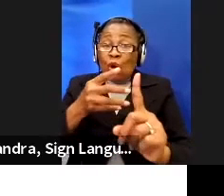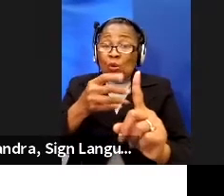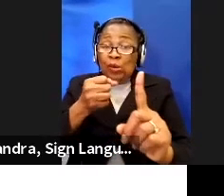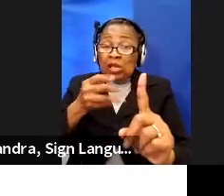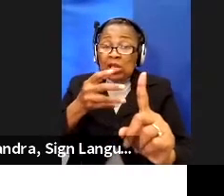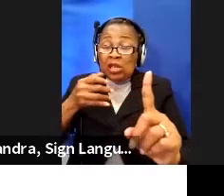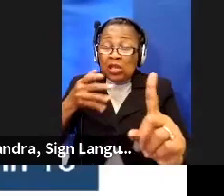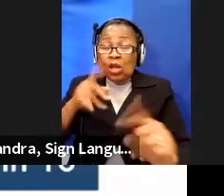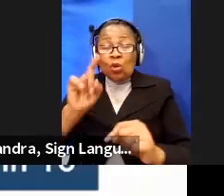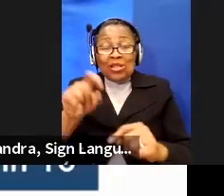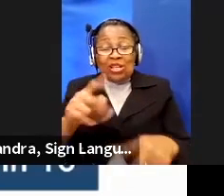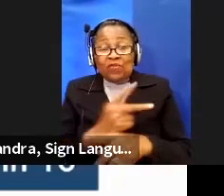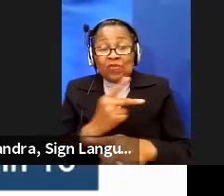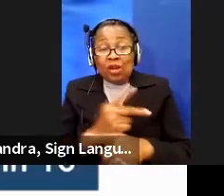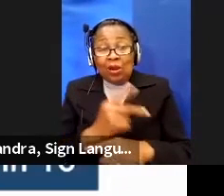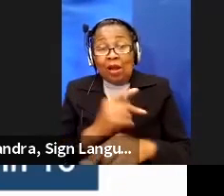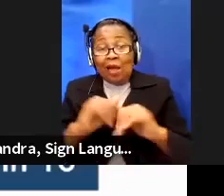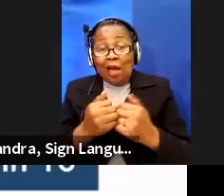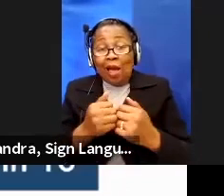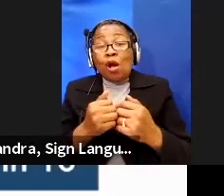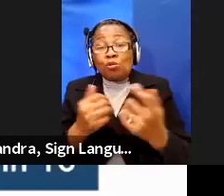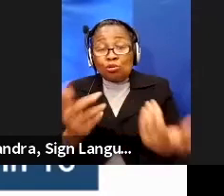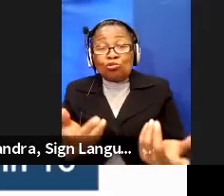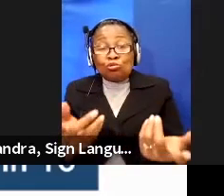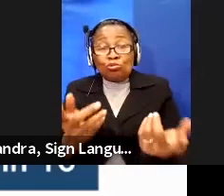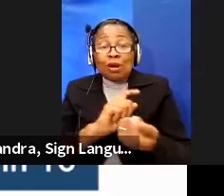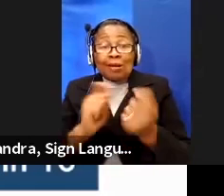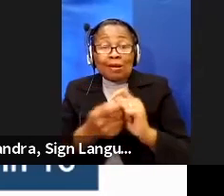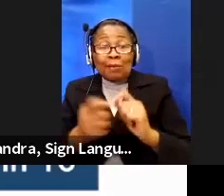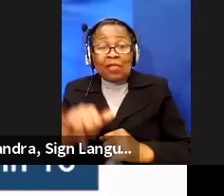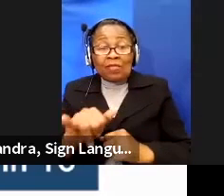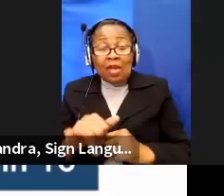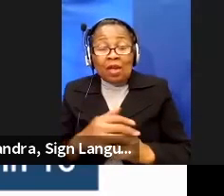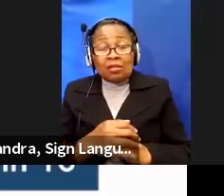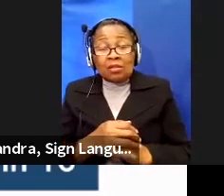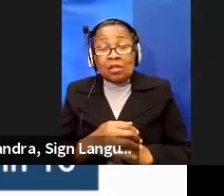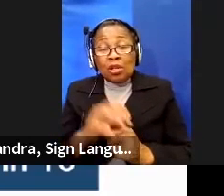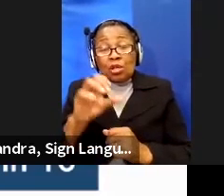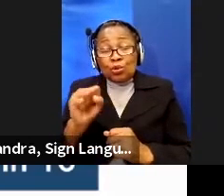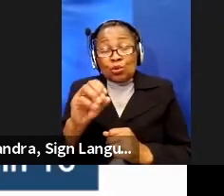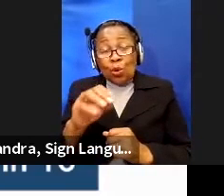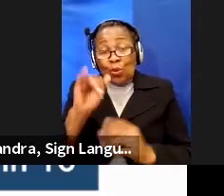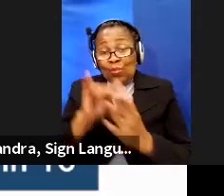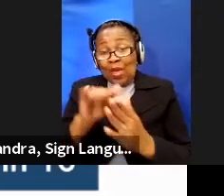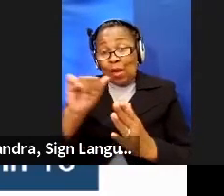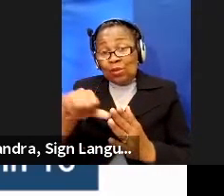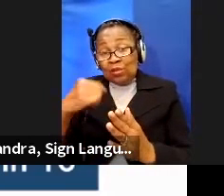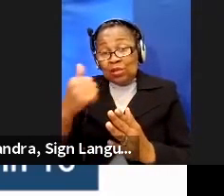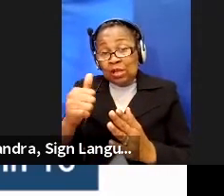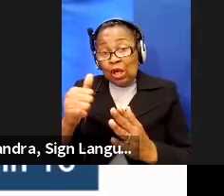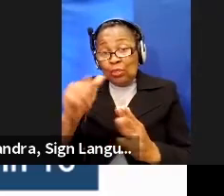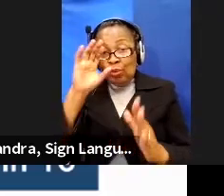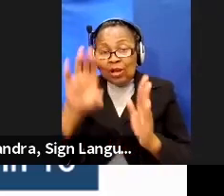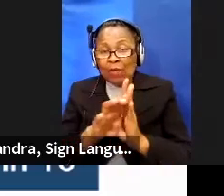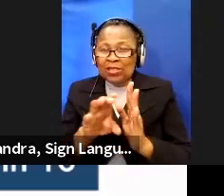need to figure out how to accommodate them. Next slide. So this was actually another graphic. The numbers kind of don't